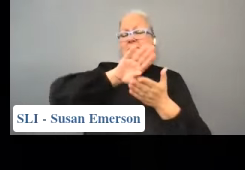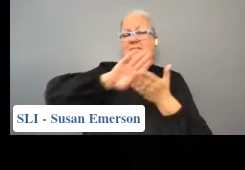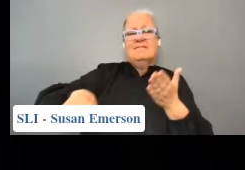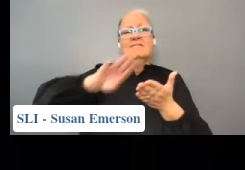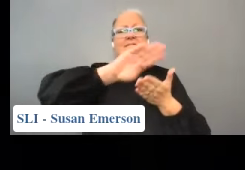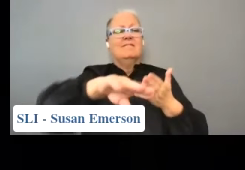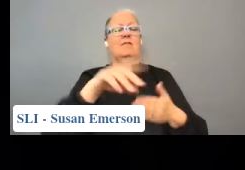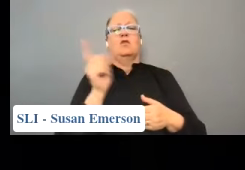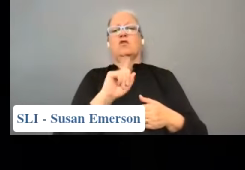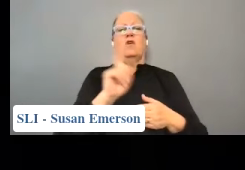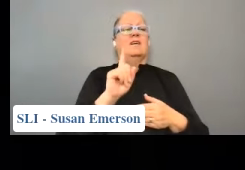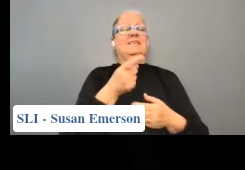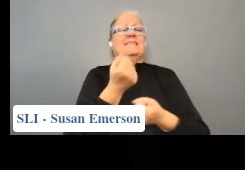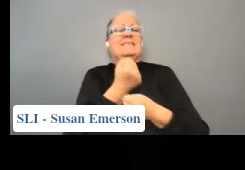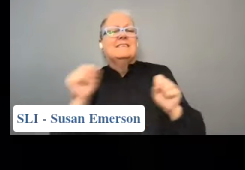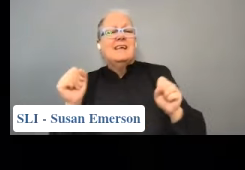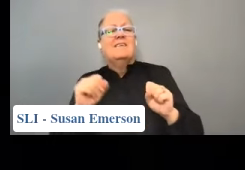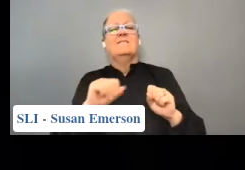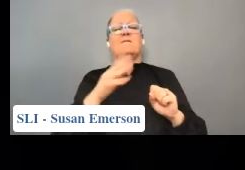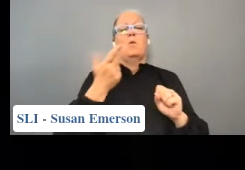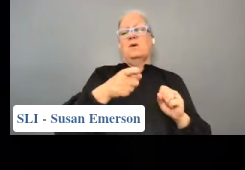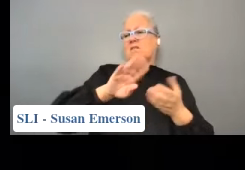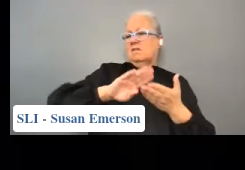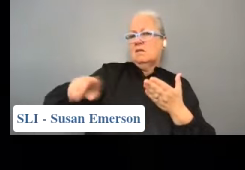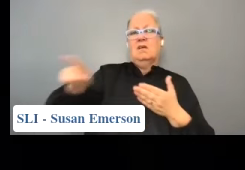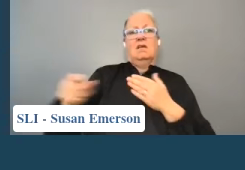leave, including being pushed into a state of poverty.